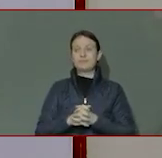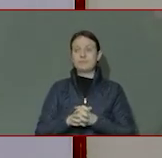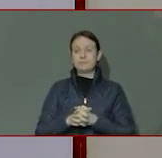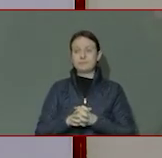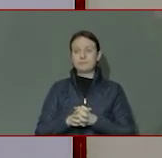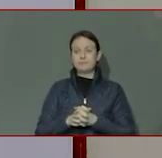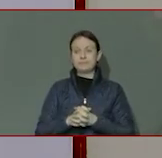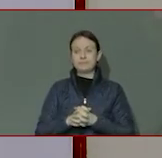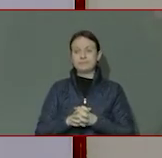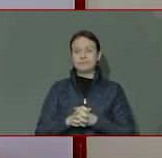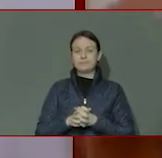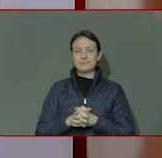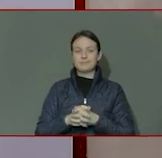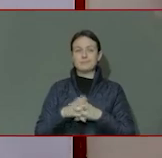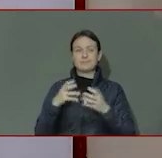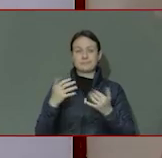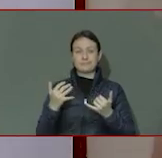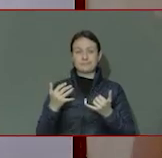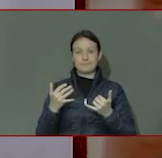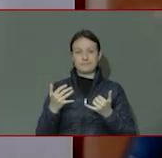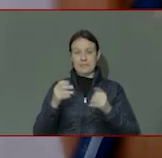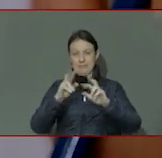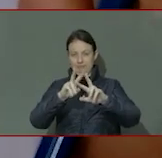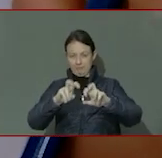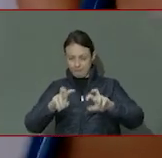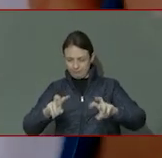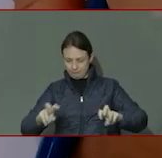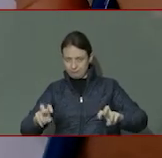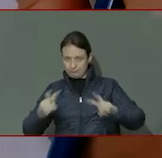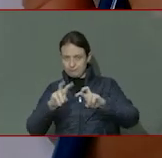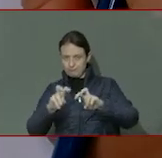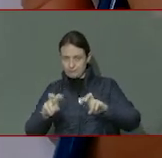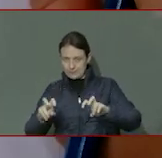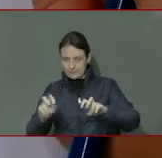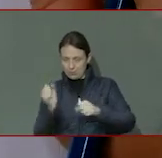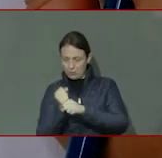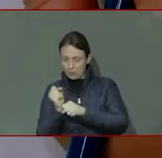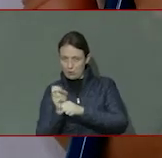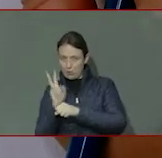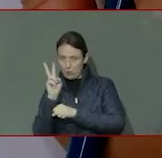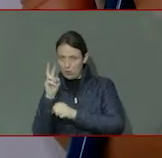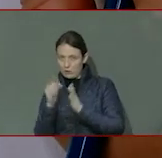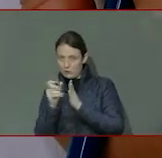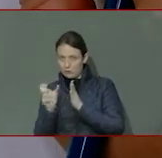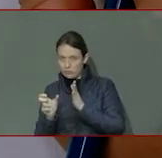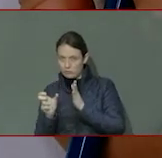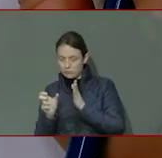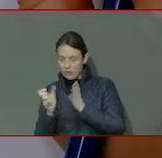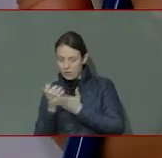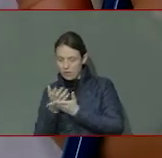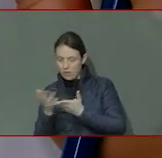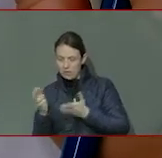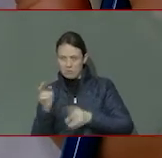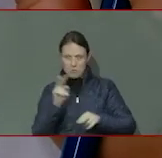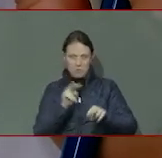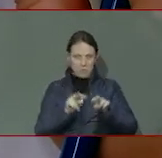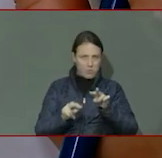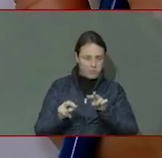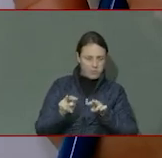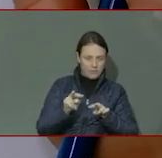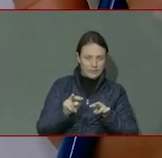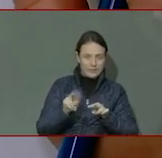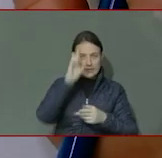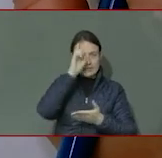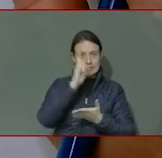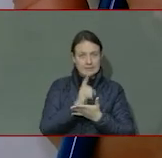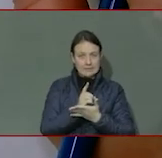During a practical investigation, grade 12 learners decide to determine the